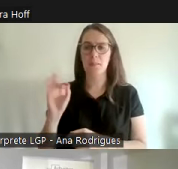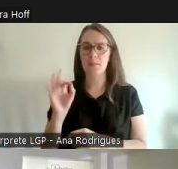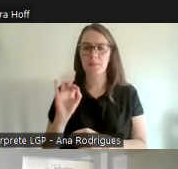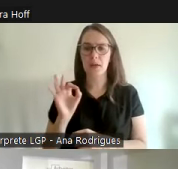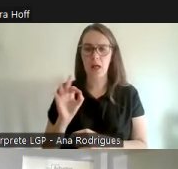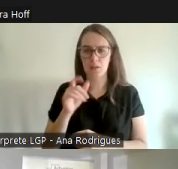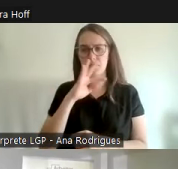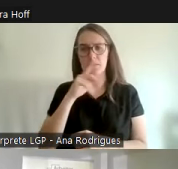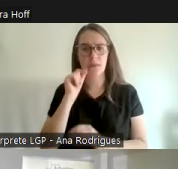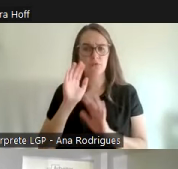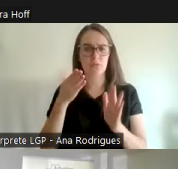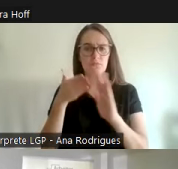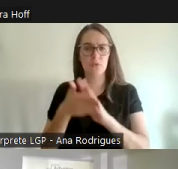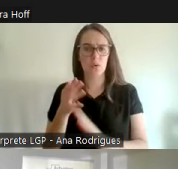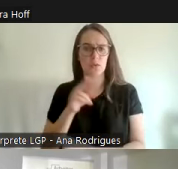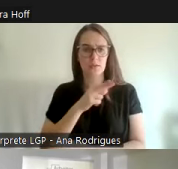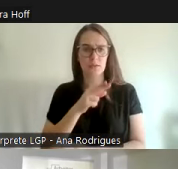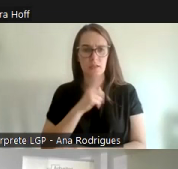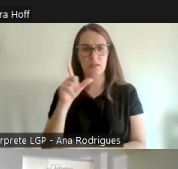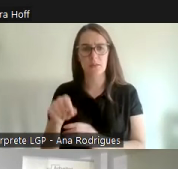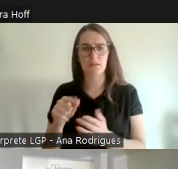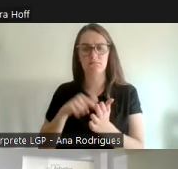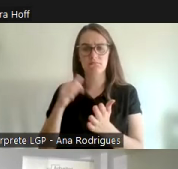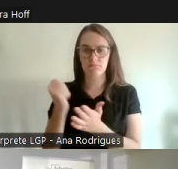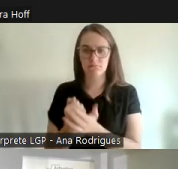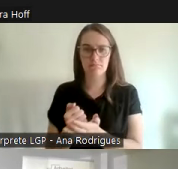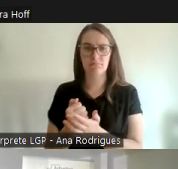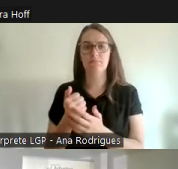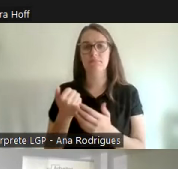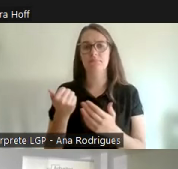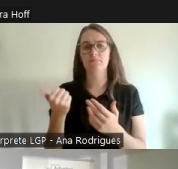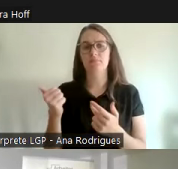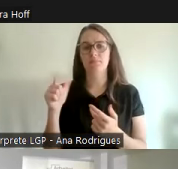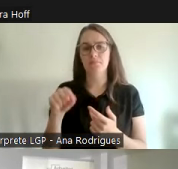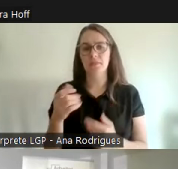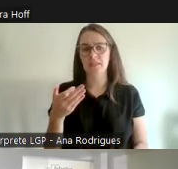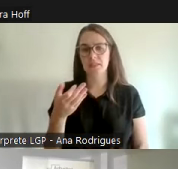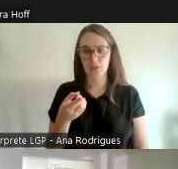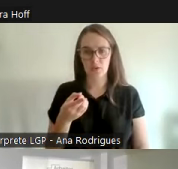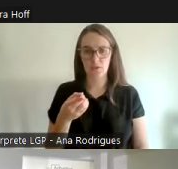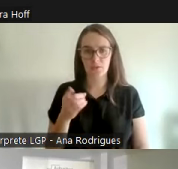to university, and then they graduate from high school, and they go to 79 of these